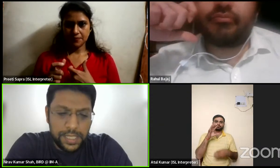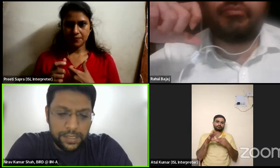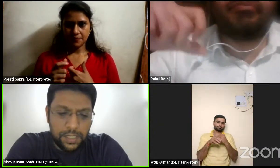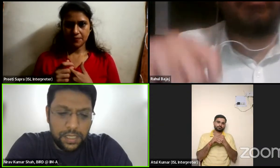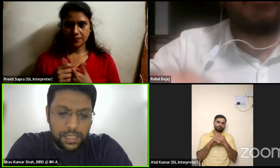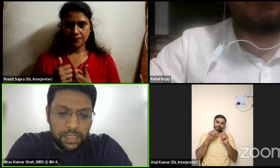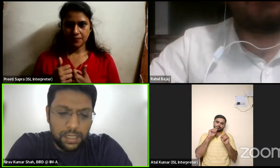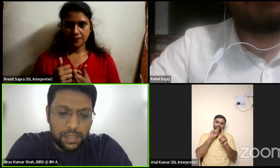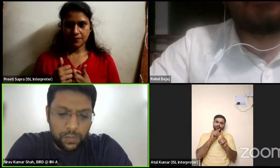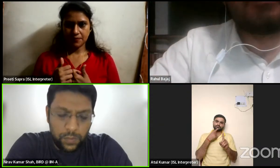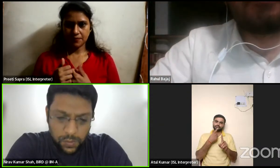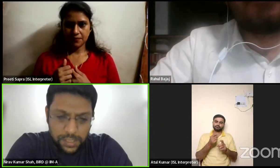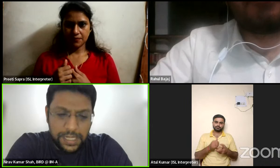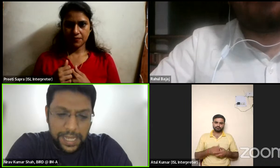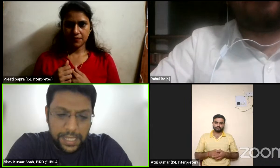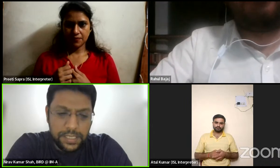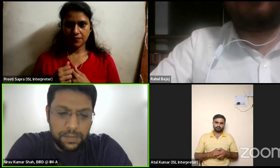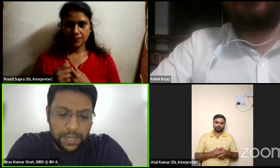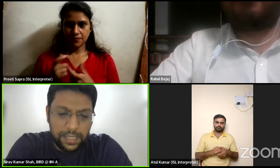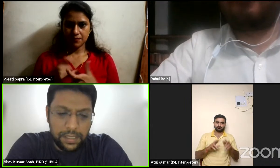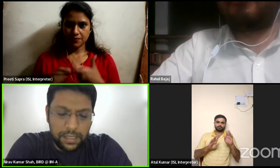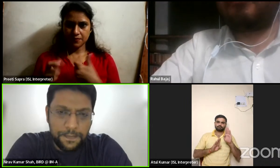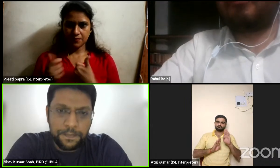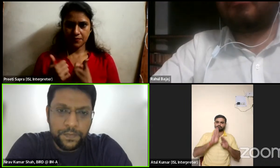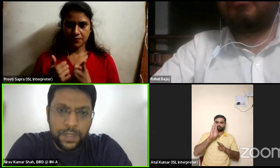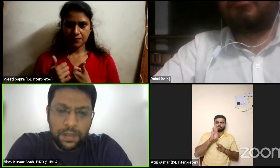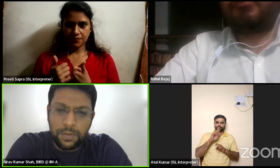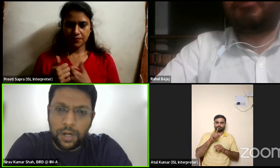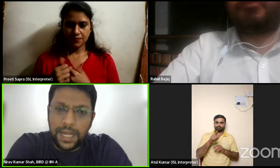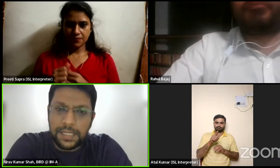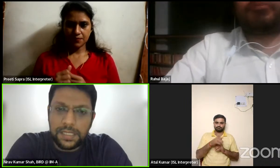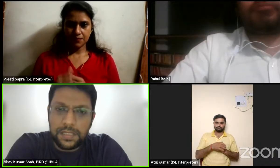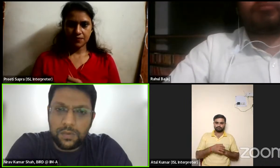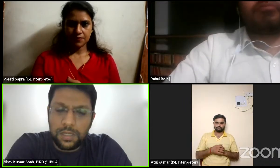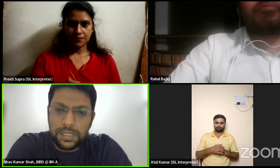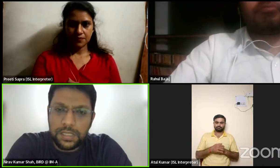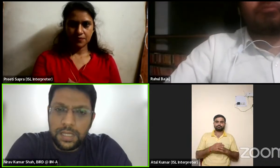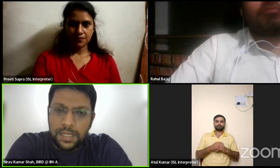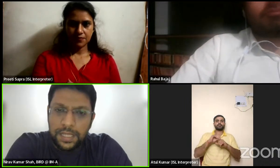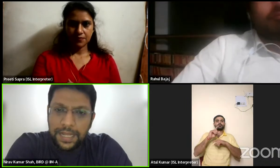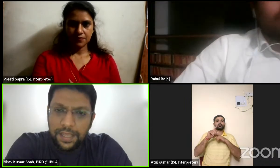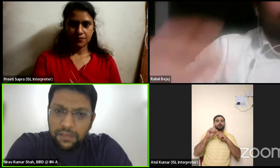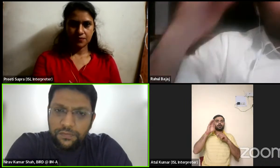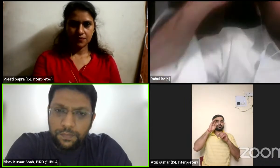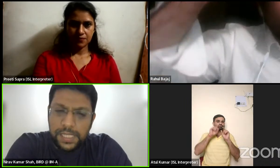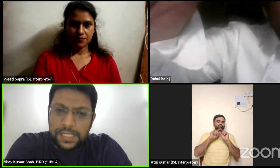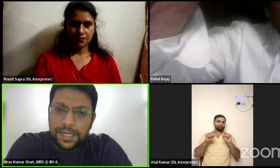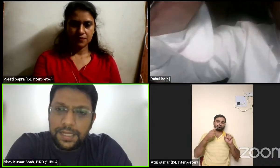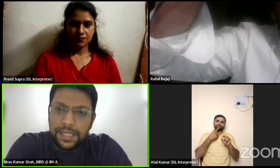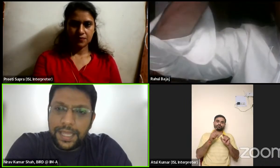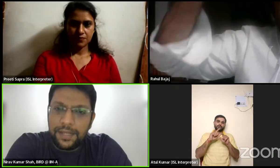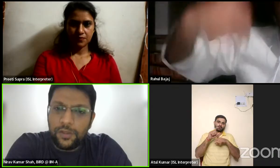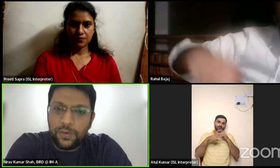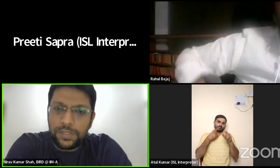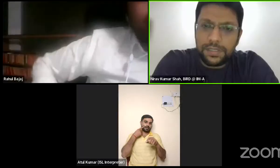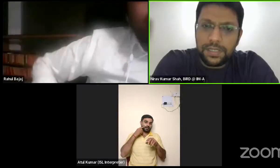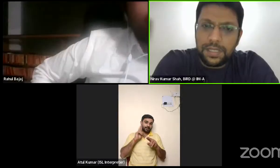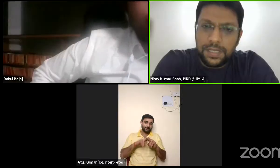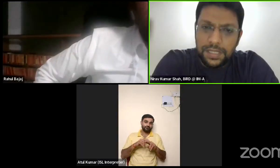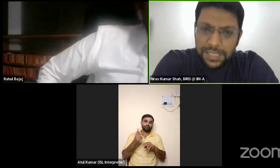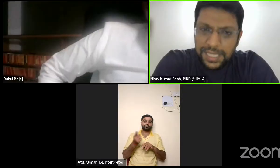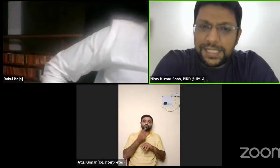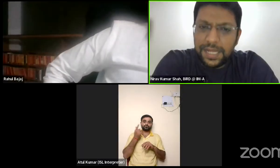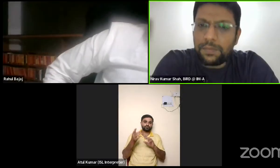one of the points actually which was raised by the broadcasters was that if basically they can